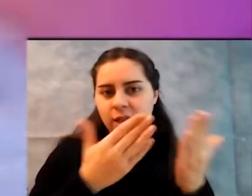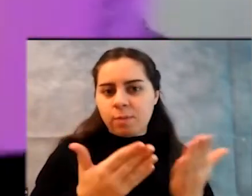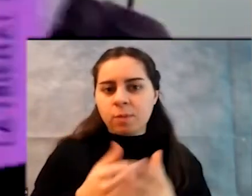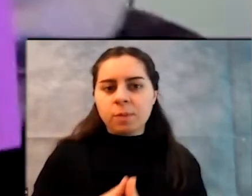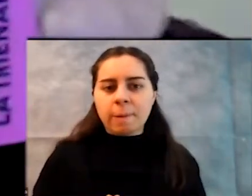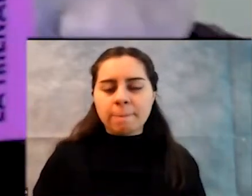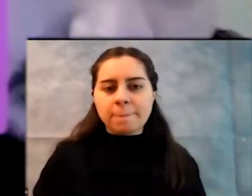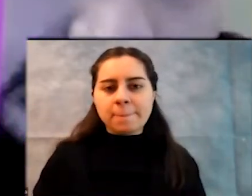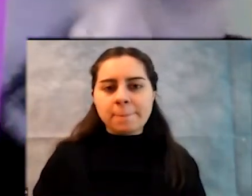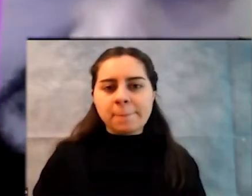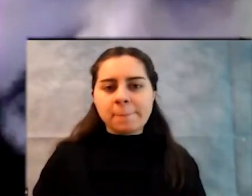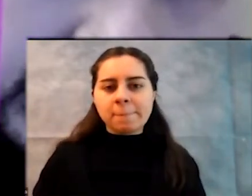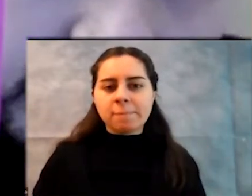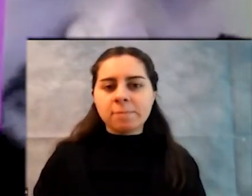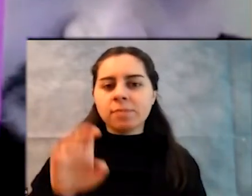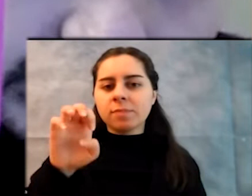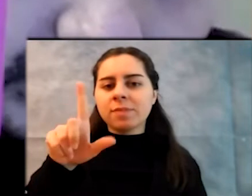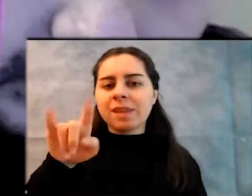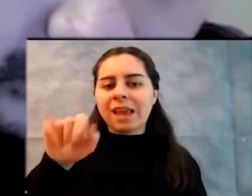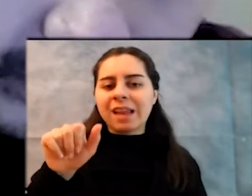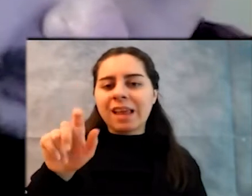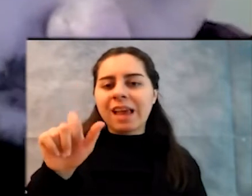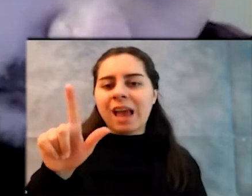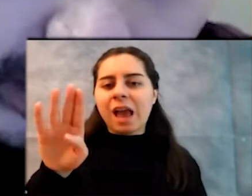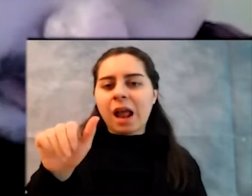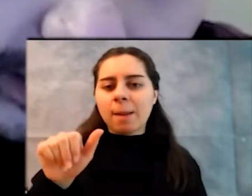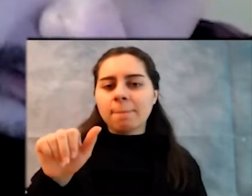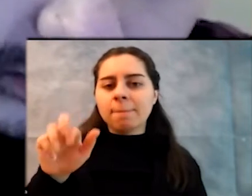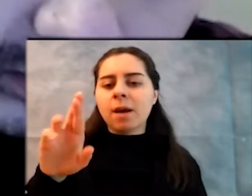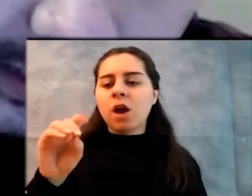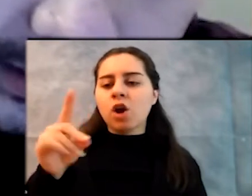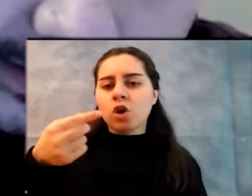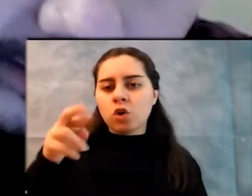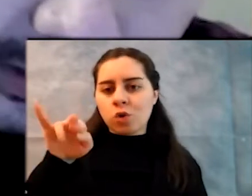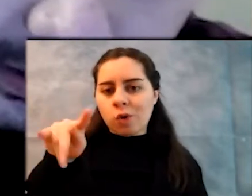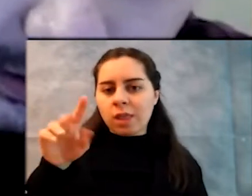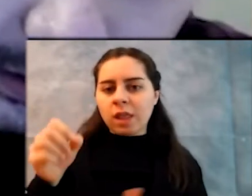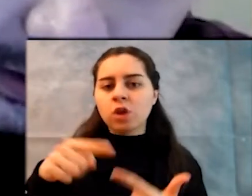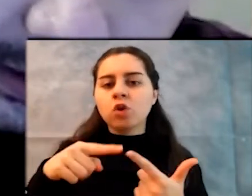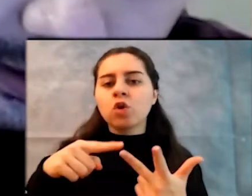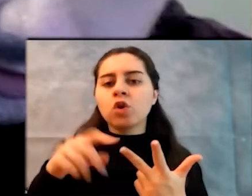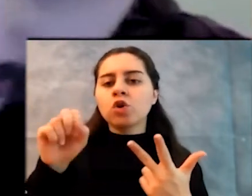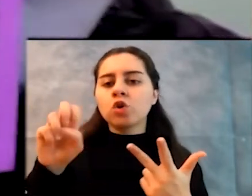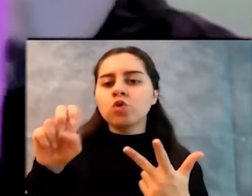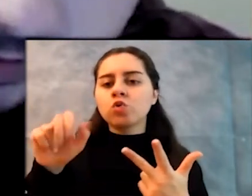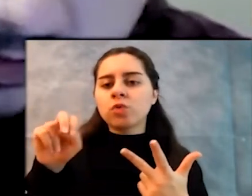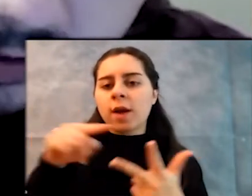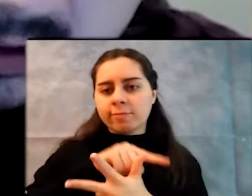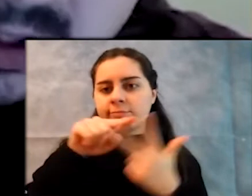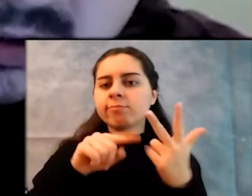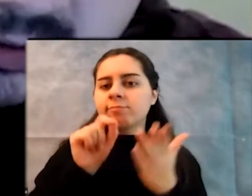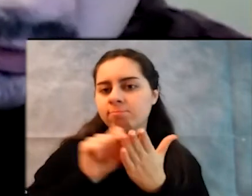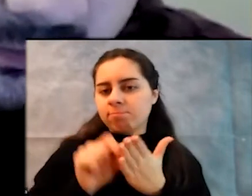This is edited by Elia Alba, Rodrigo Moura, and Susana Temkin.